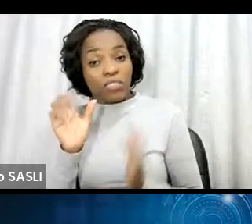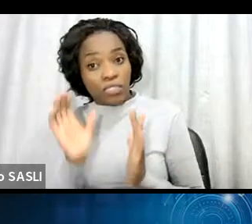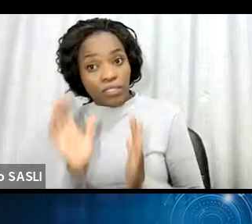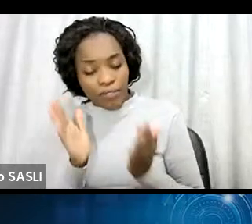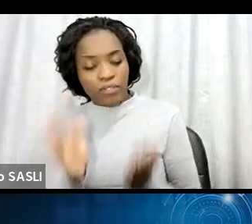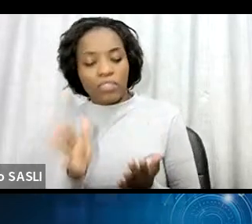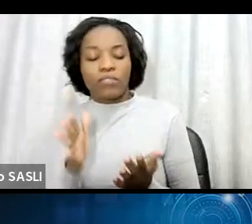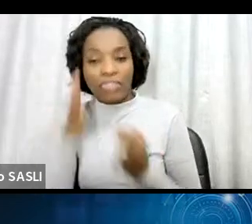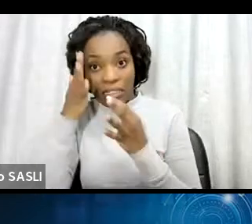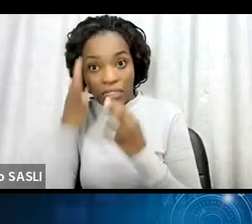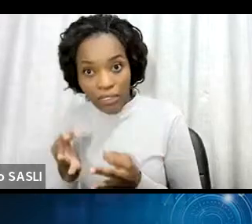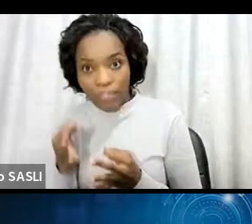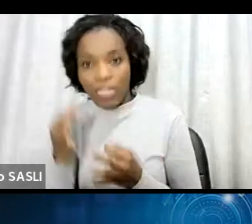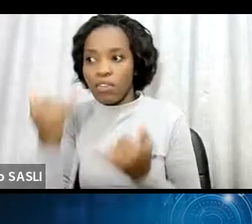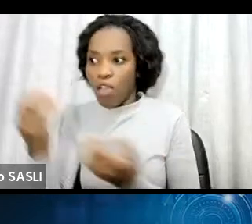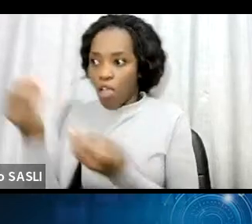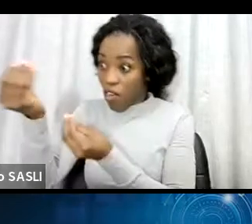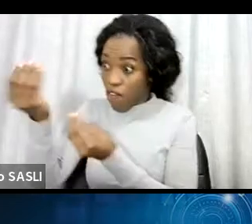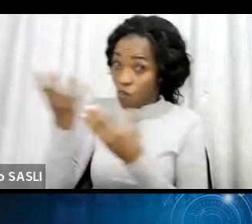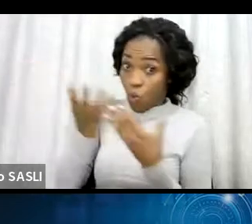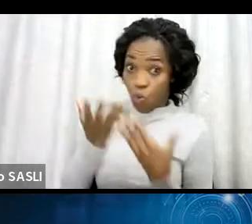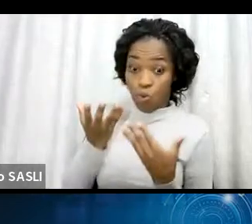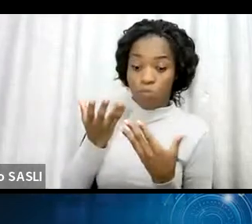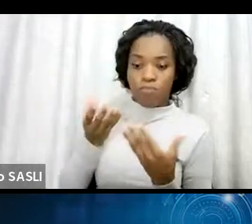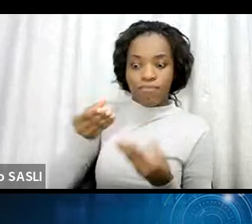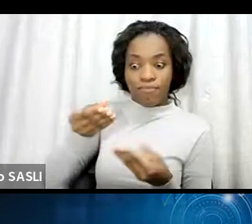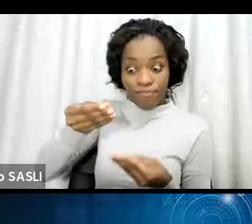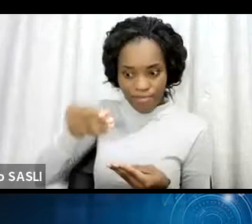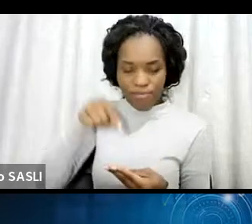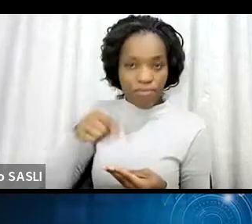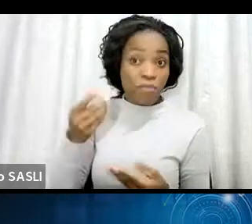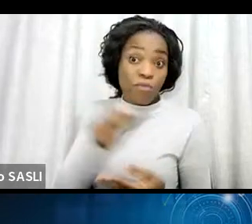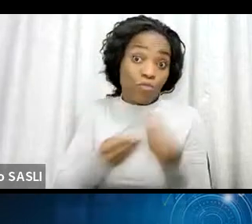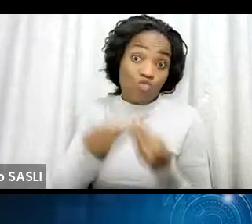you are informed of as traders.